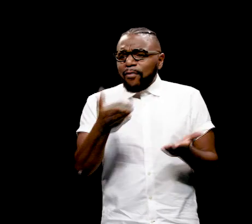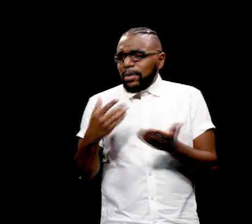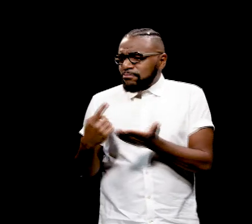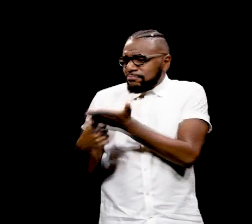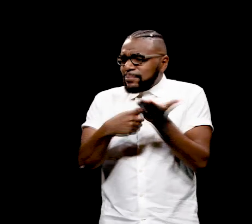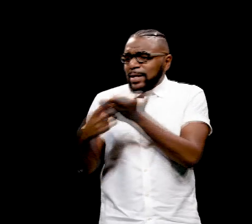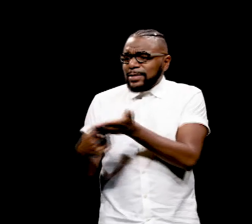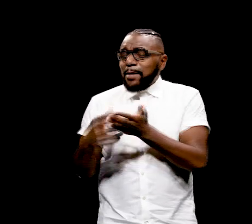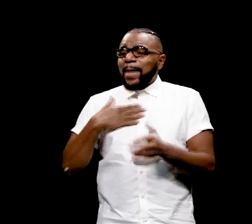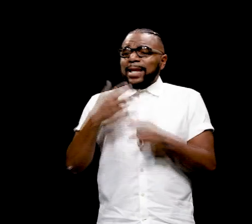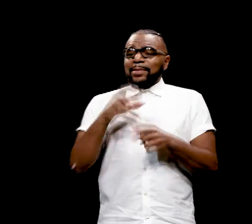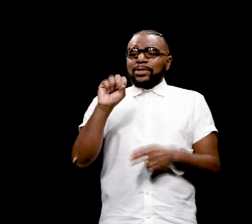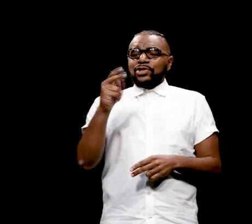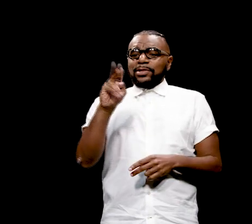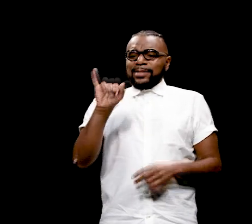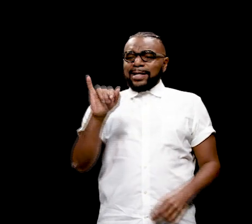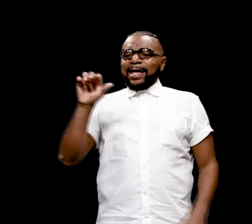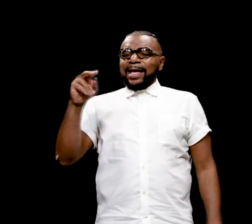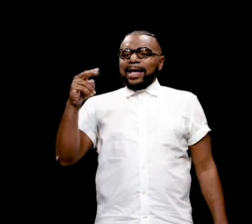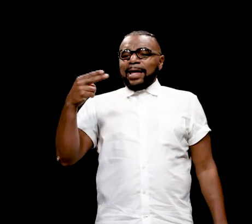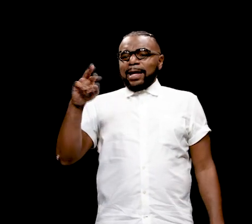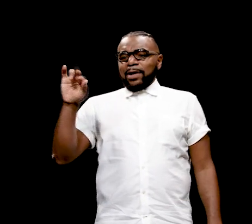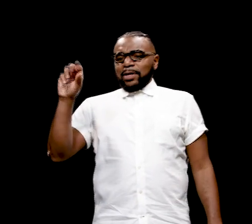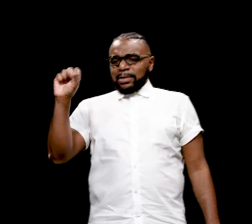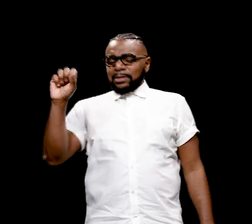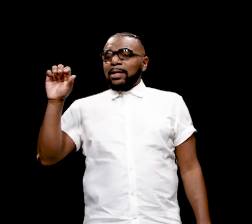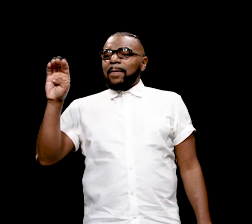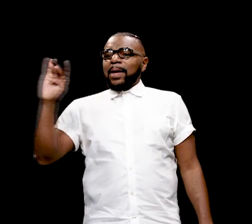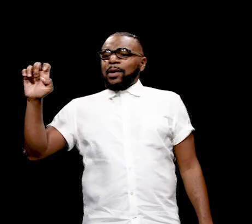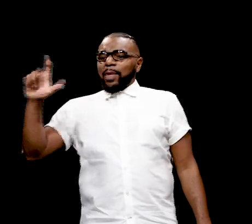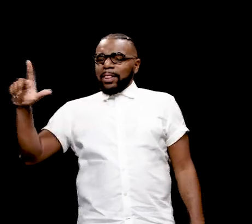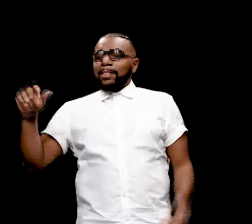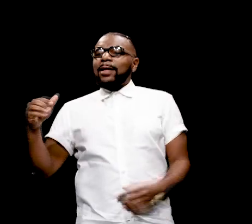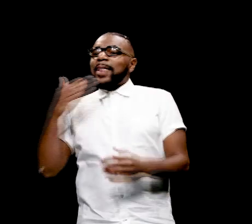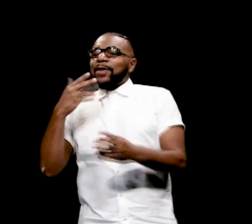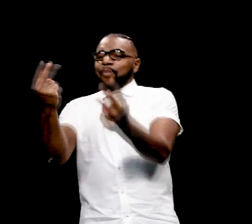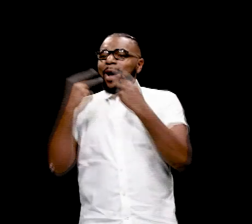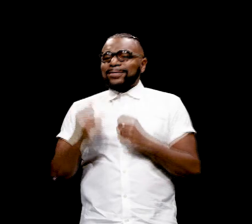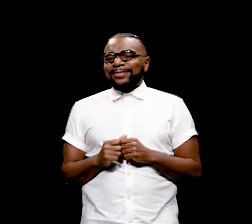Harris-Bagwell, and it's been a pleasure being your moderator. Thank you all for watching. Stay Black, Portland.